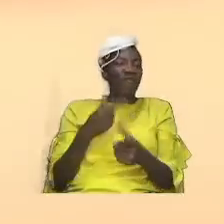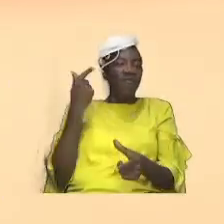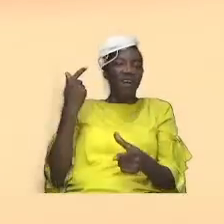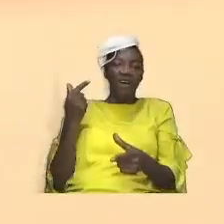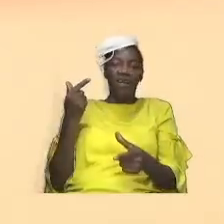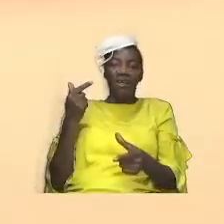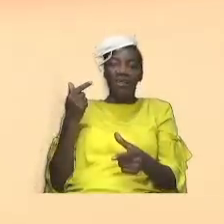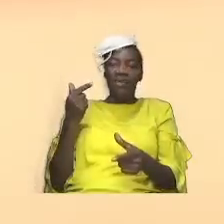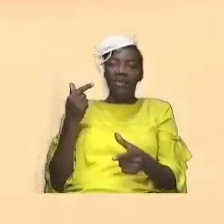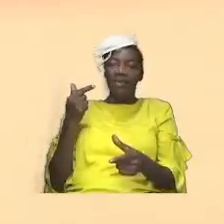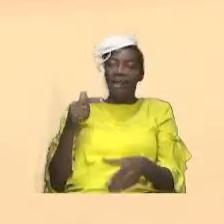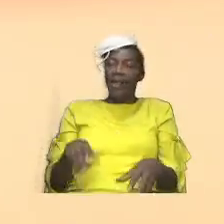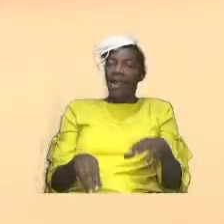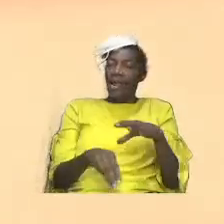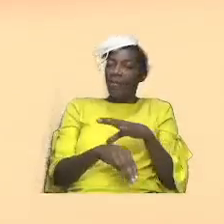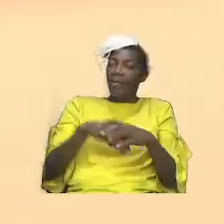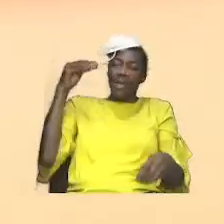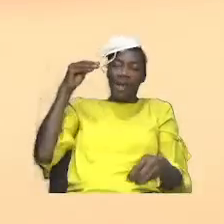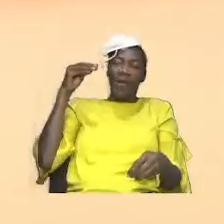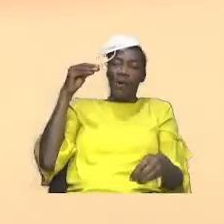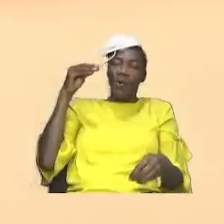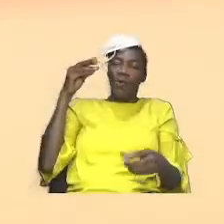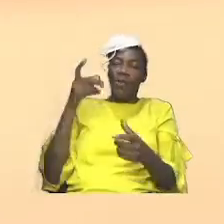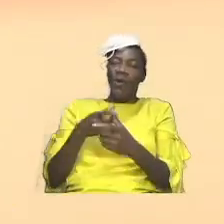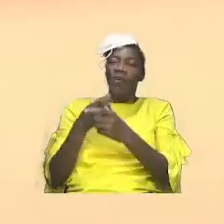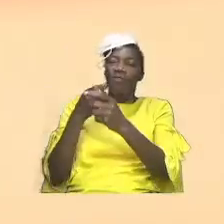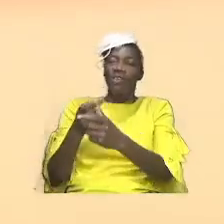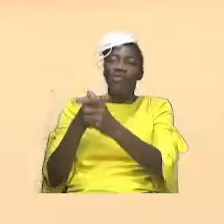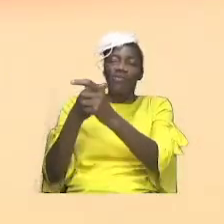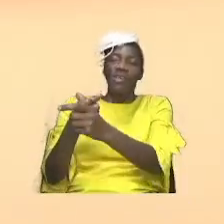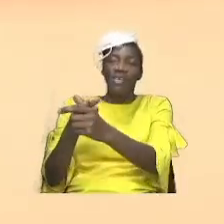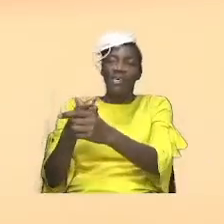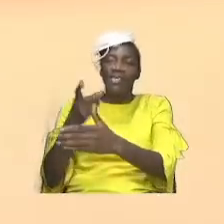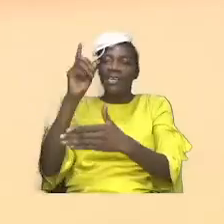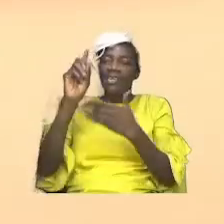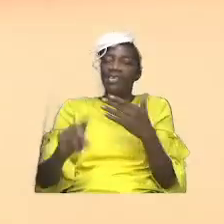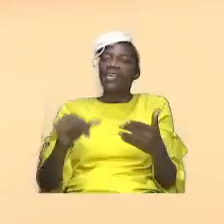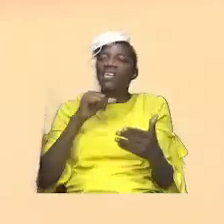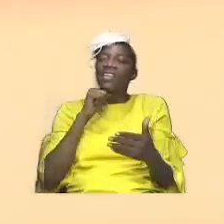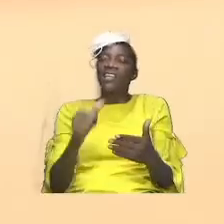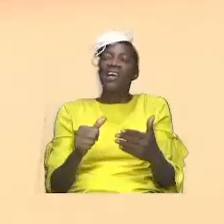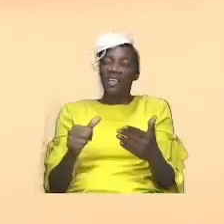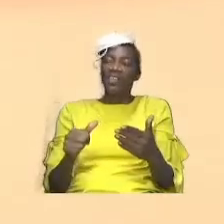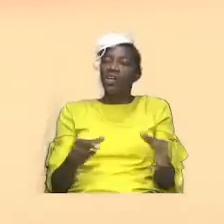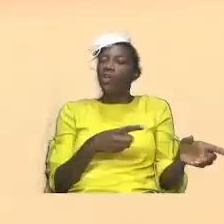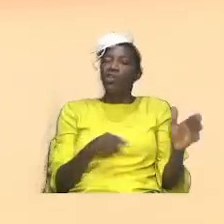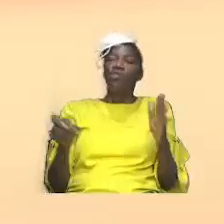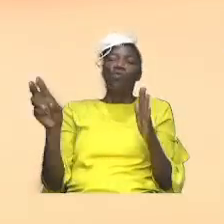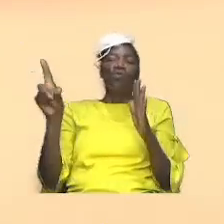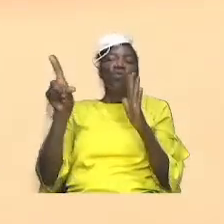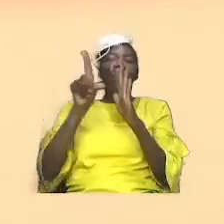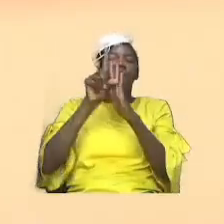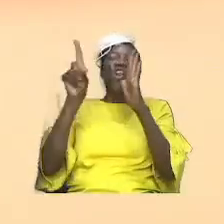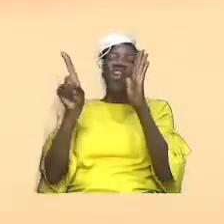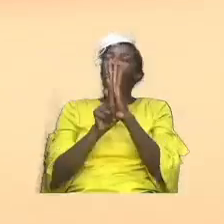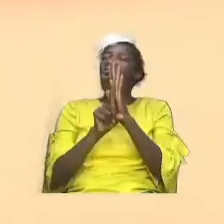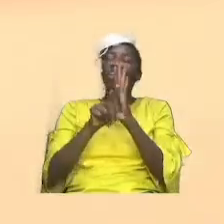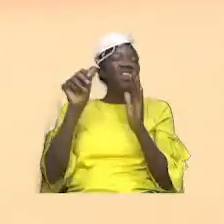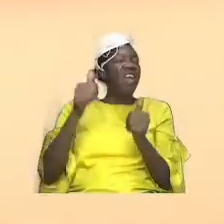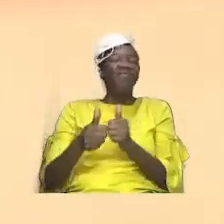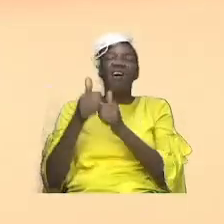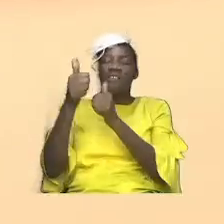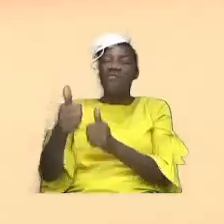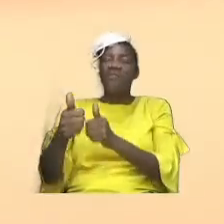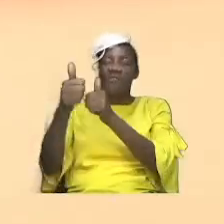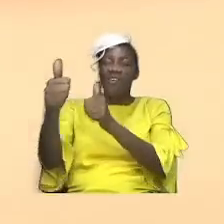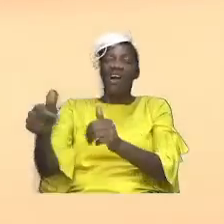was disqualified because he did not strive lawfully. He did not follow the rules. The